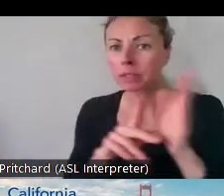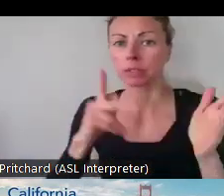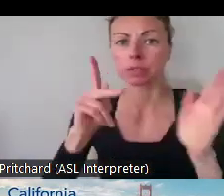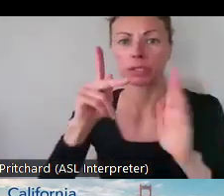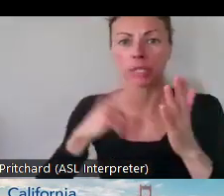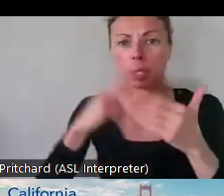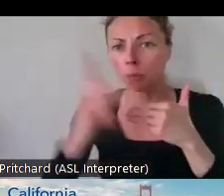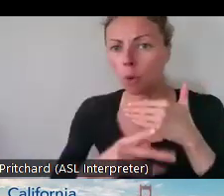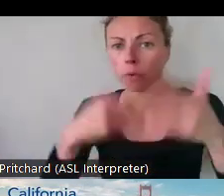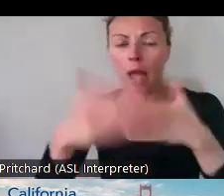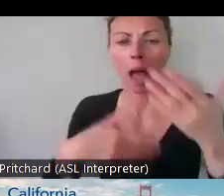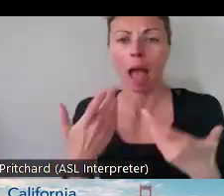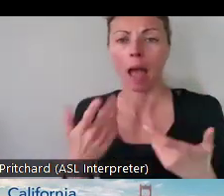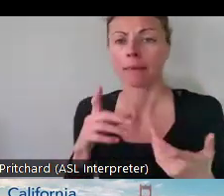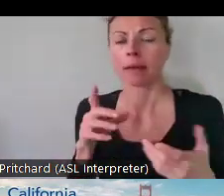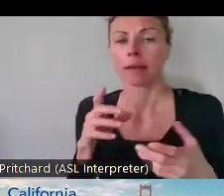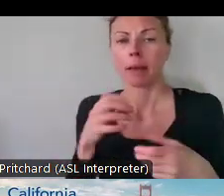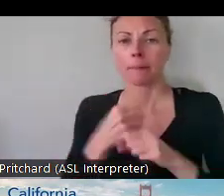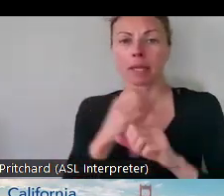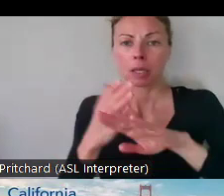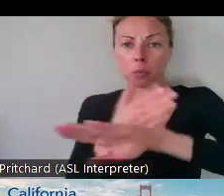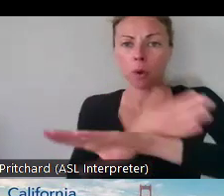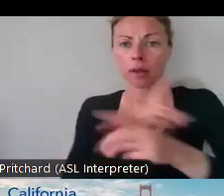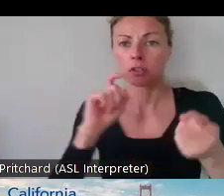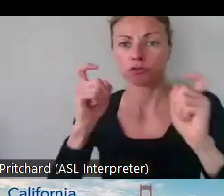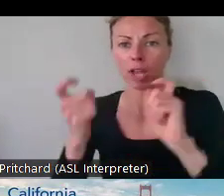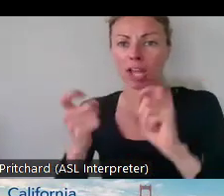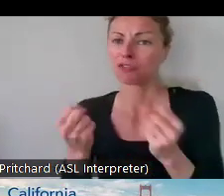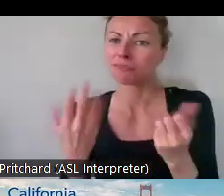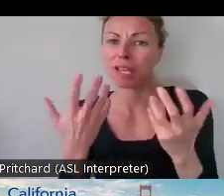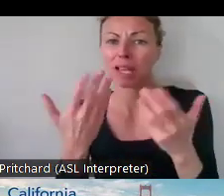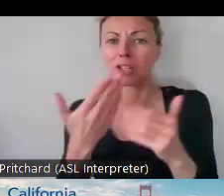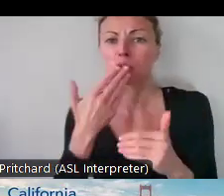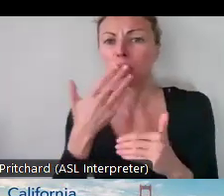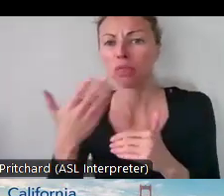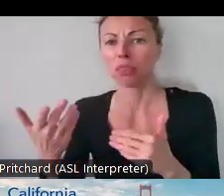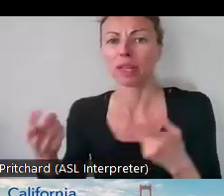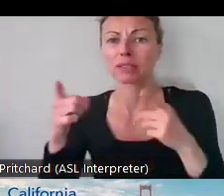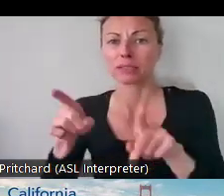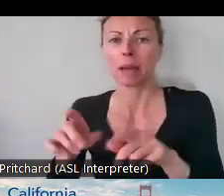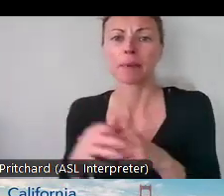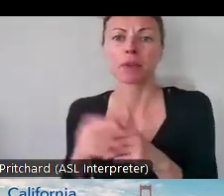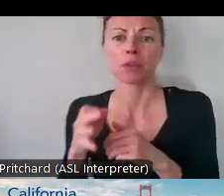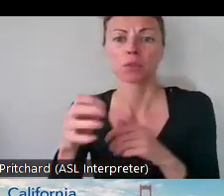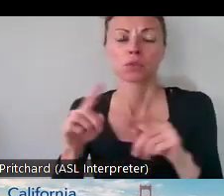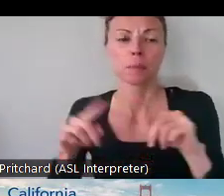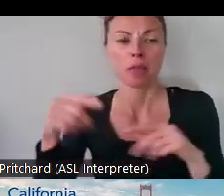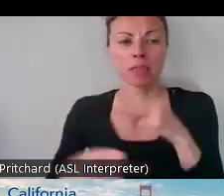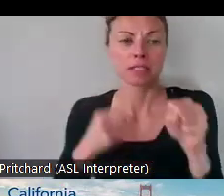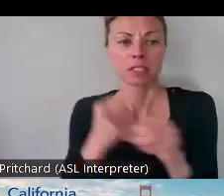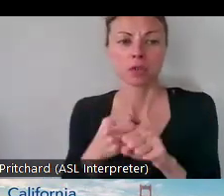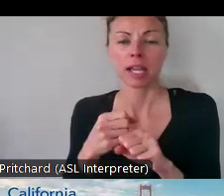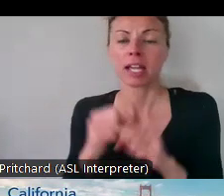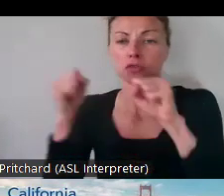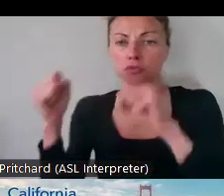process, statutory change, and more. So lots of good work underway. And I'll note that this year is a strategic planning